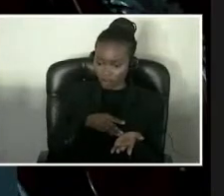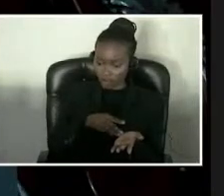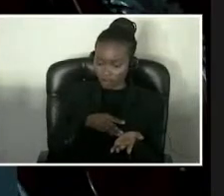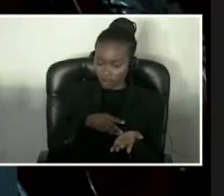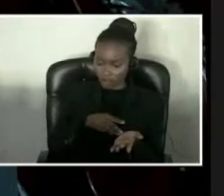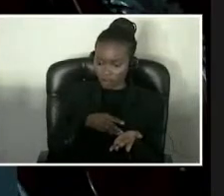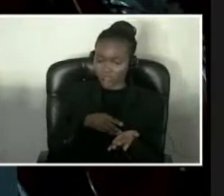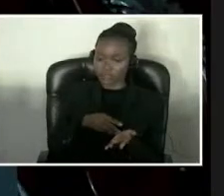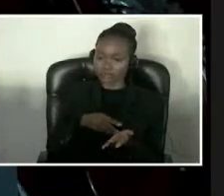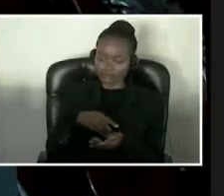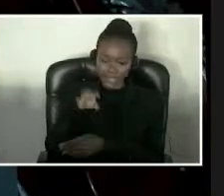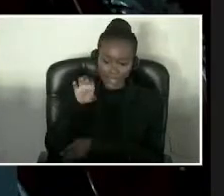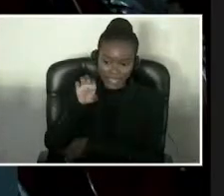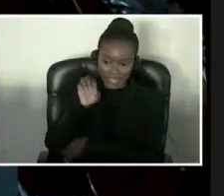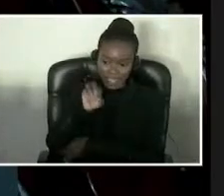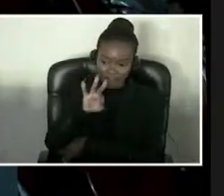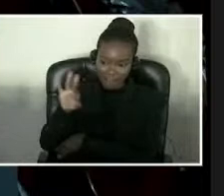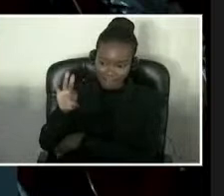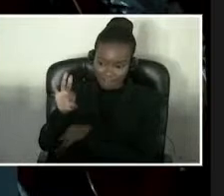freedom presence